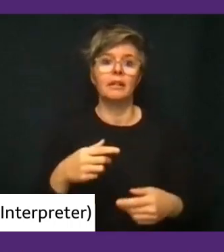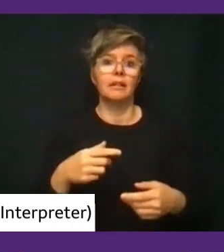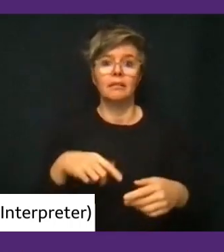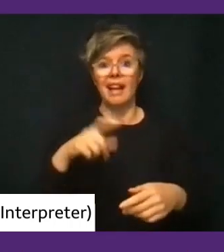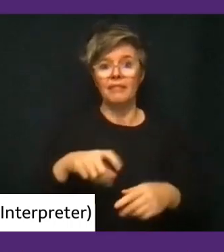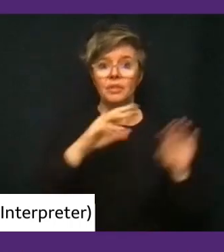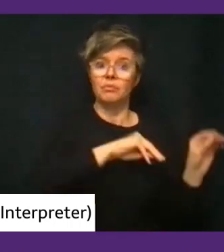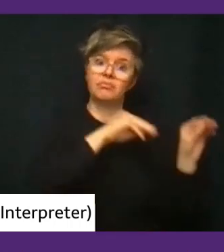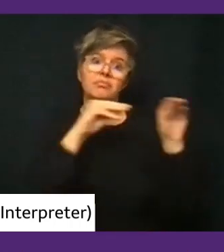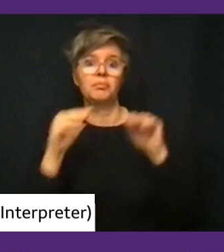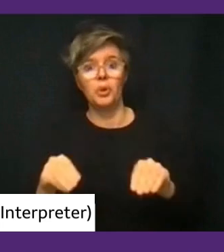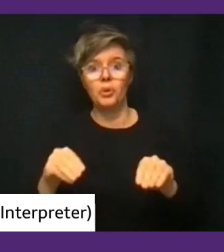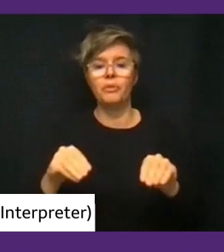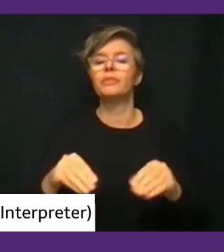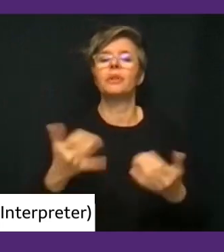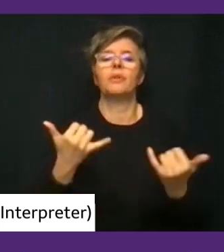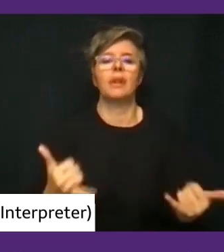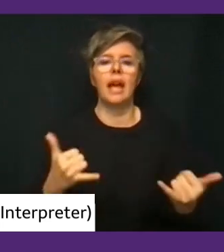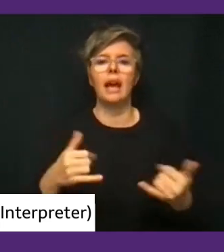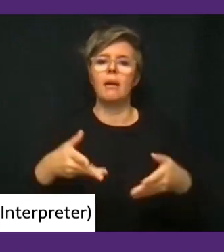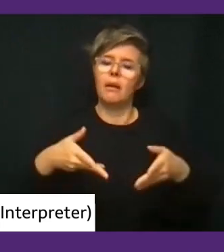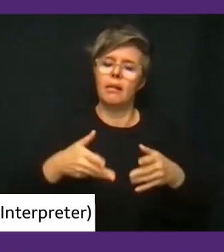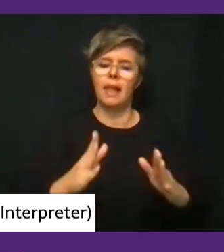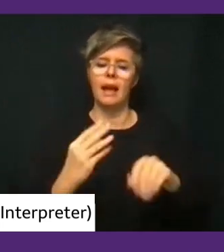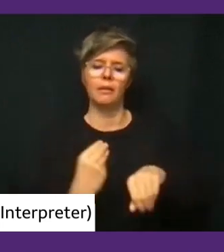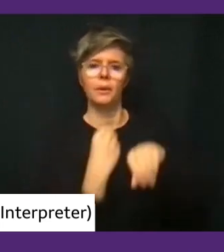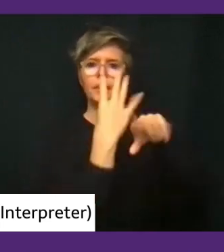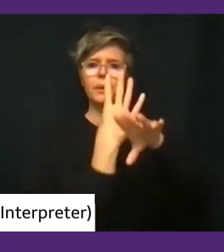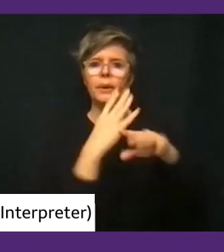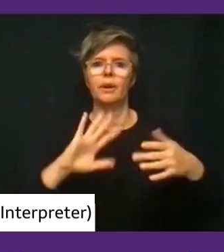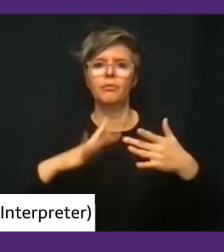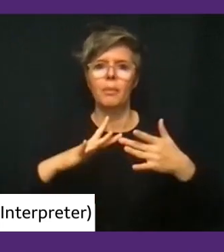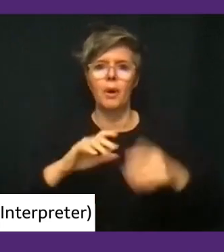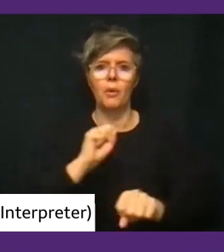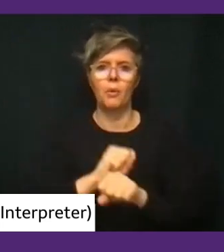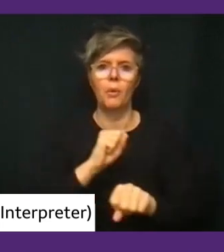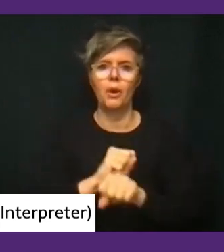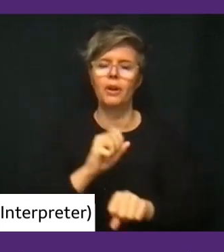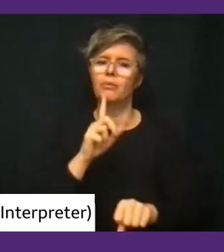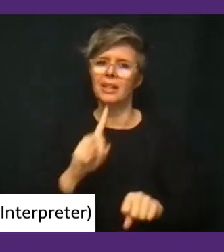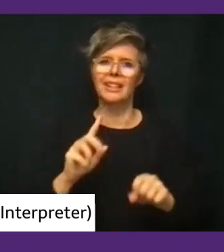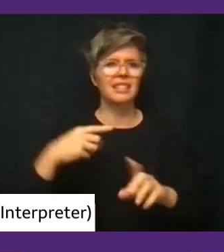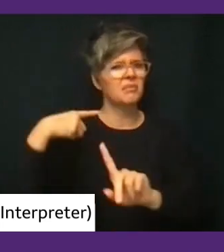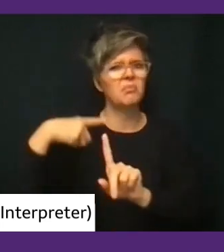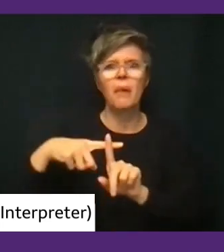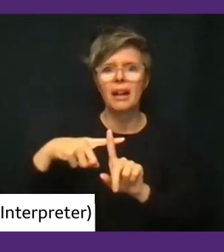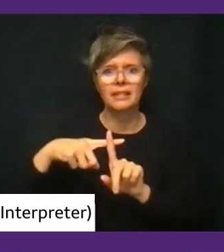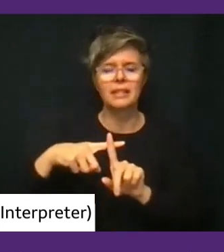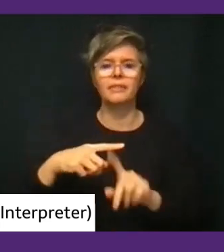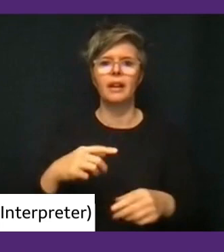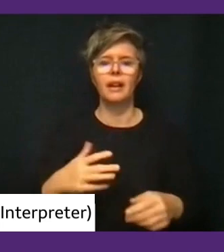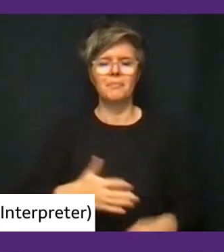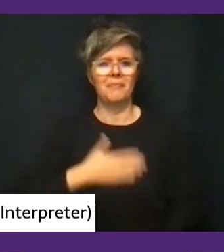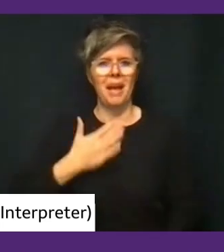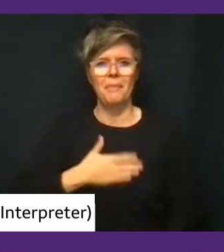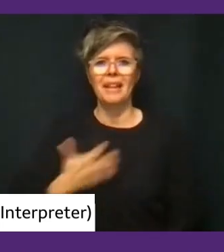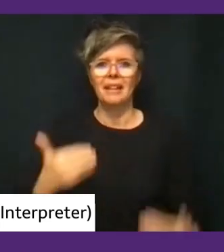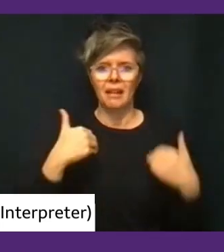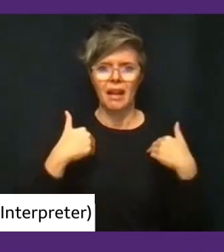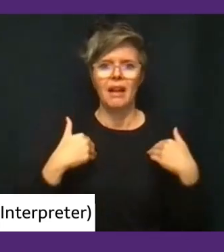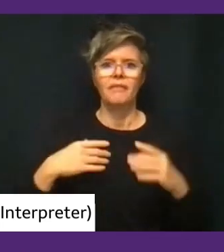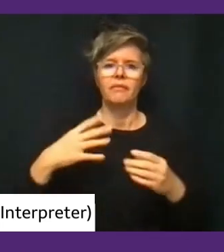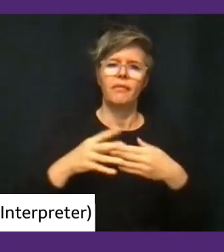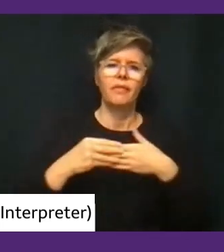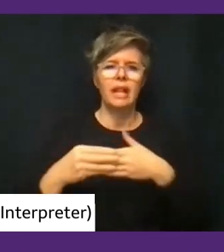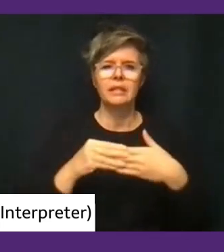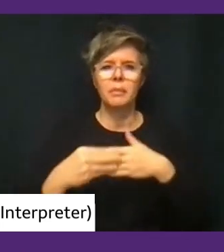So in that way, I think it has been a huge blessing, and I'm glad that we have the flexibility then to continue this,